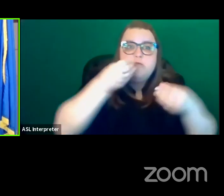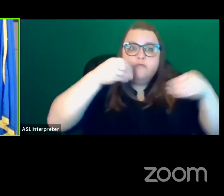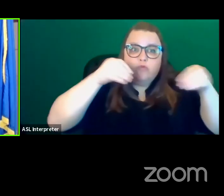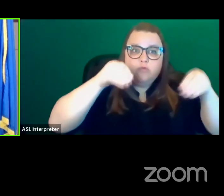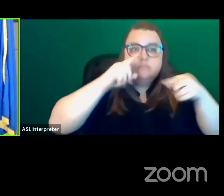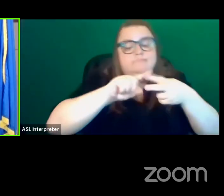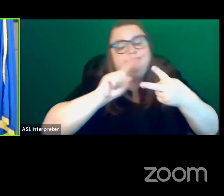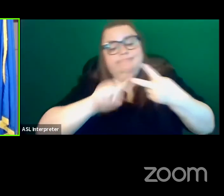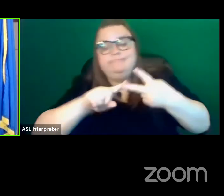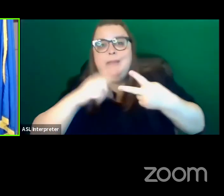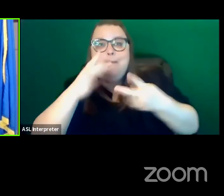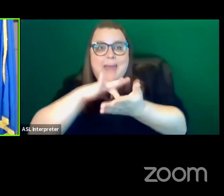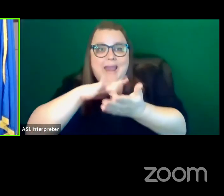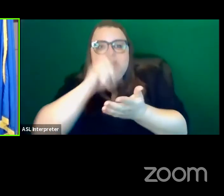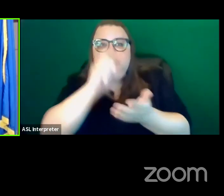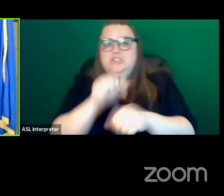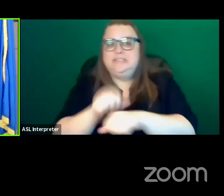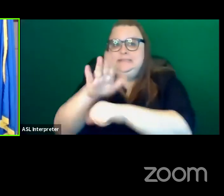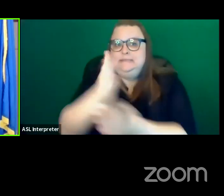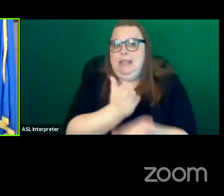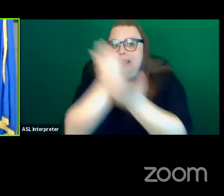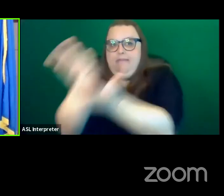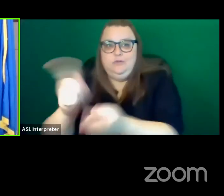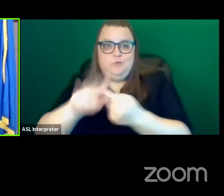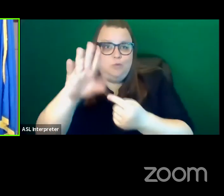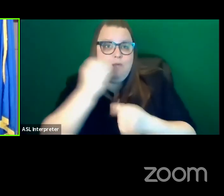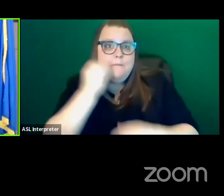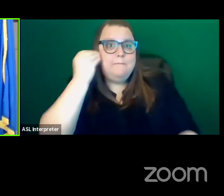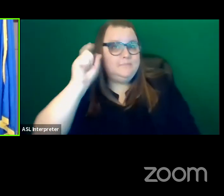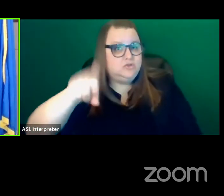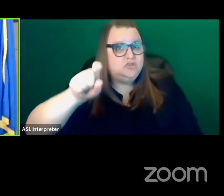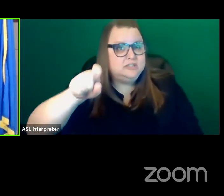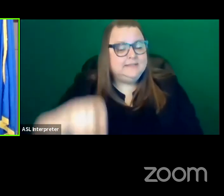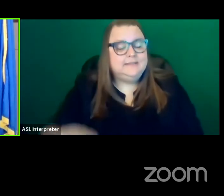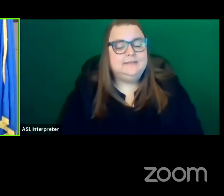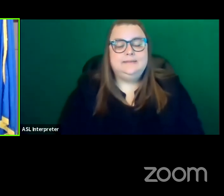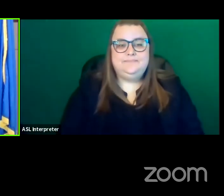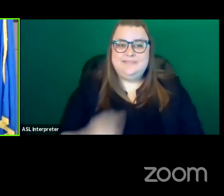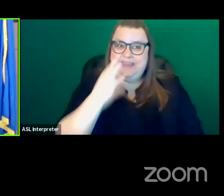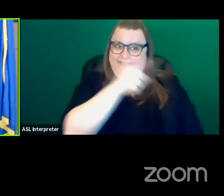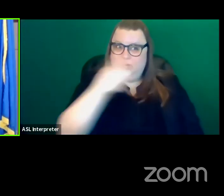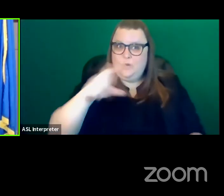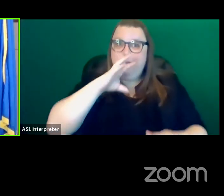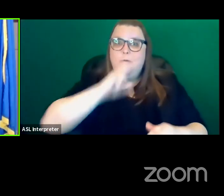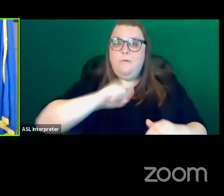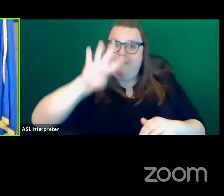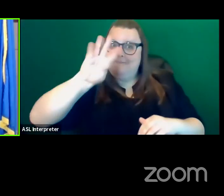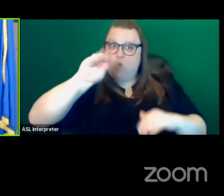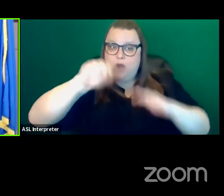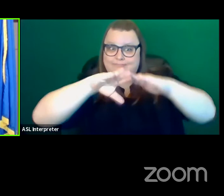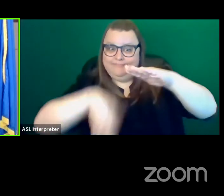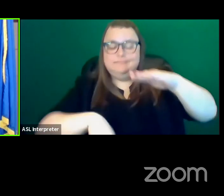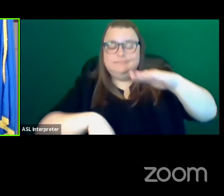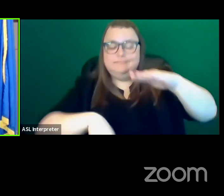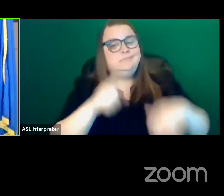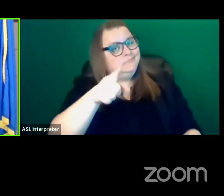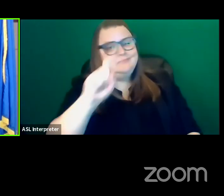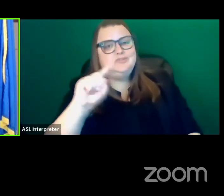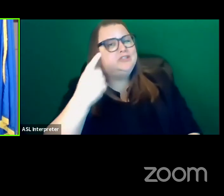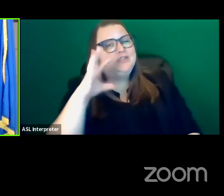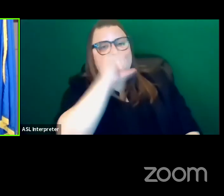delivered. If you are under 40, you need to assume you became infected during the Thanksgiving period if